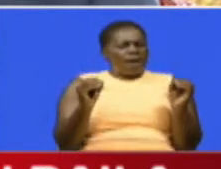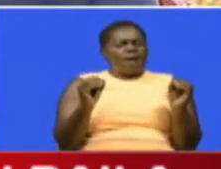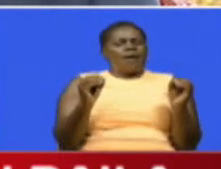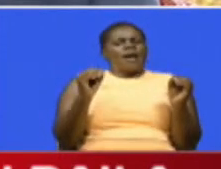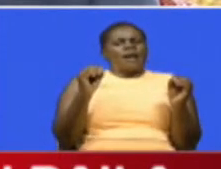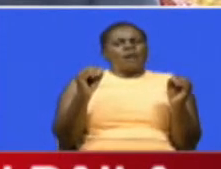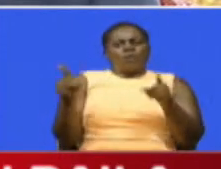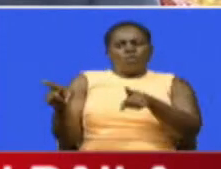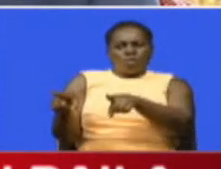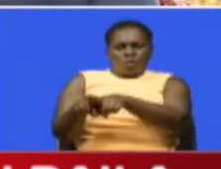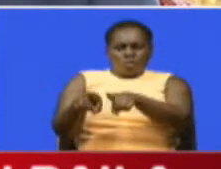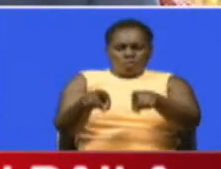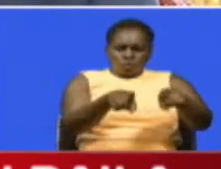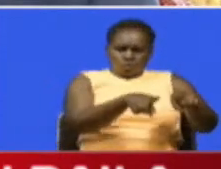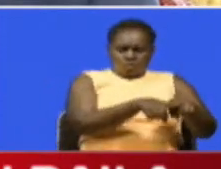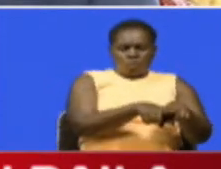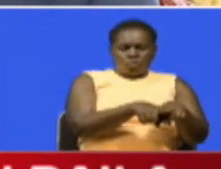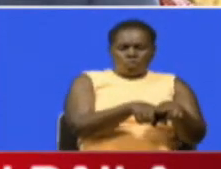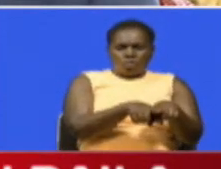But it's also